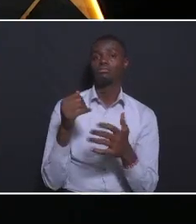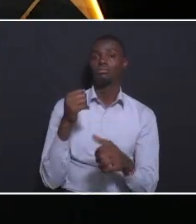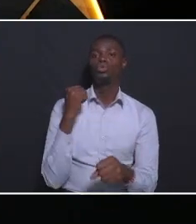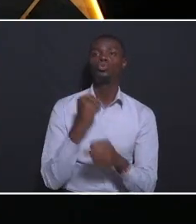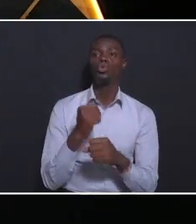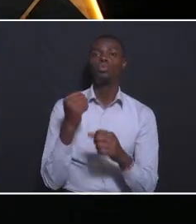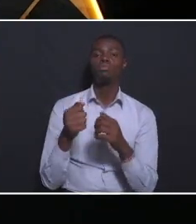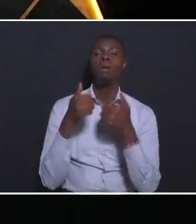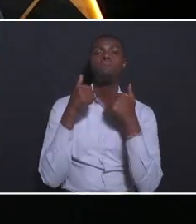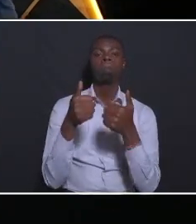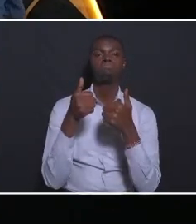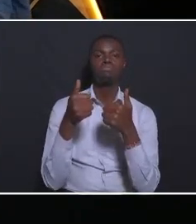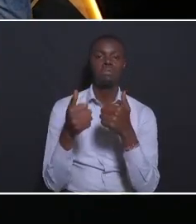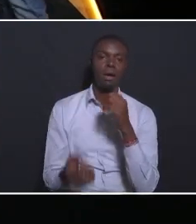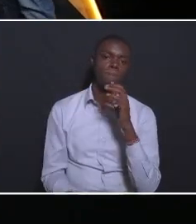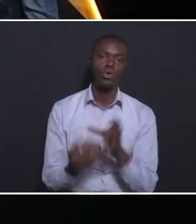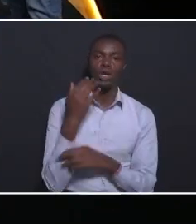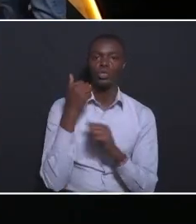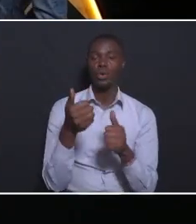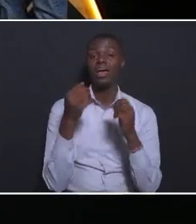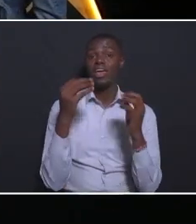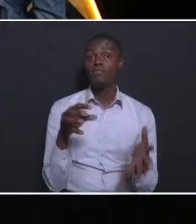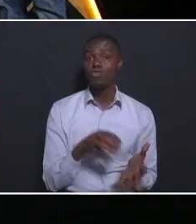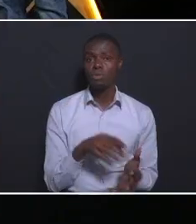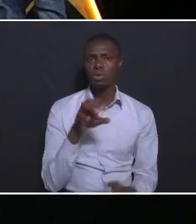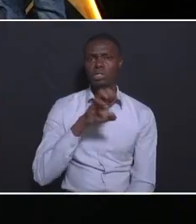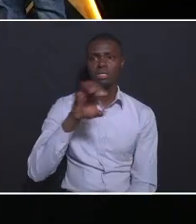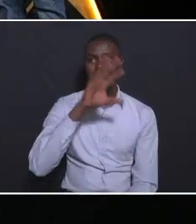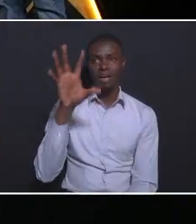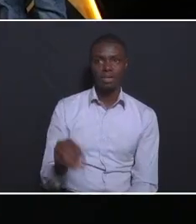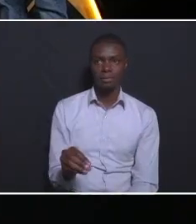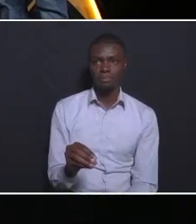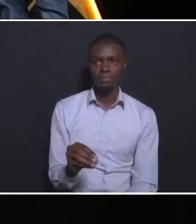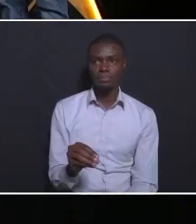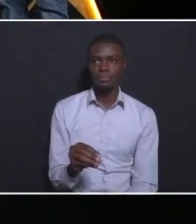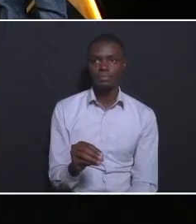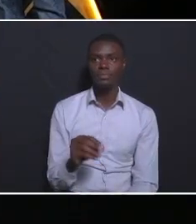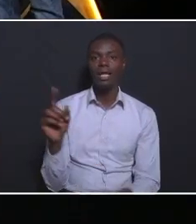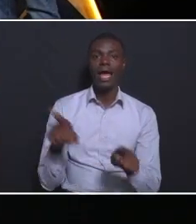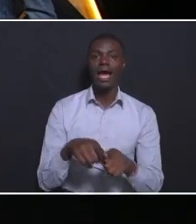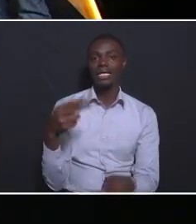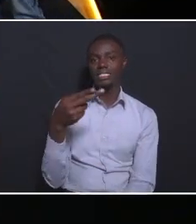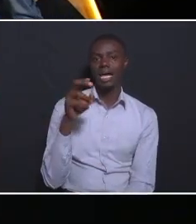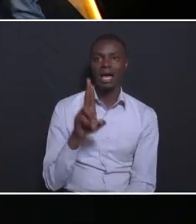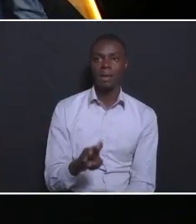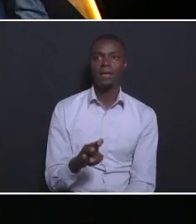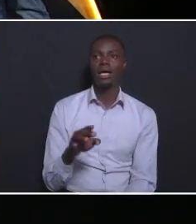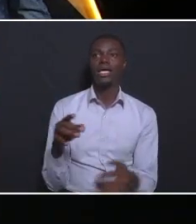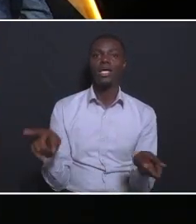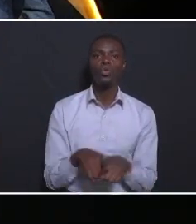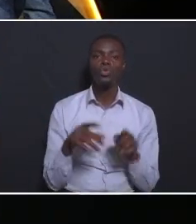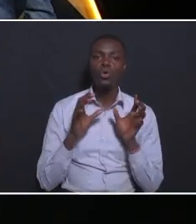post-production really well. So if we position East Africa as a hub and like push